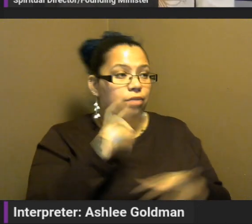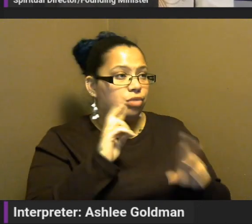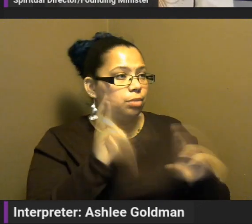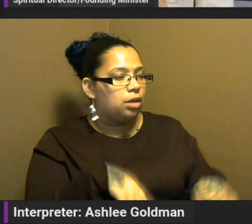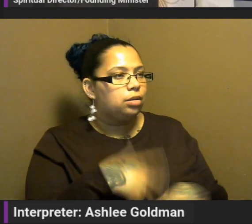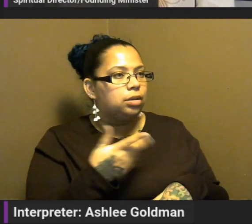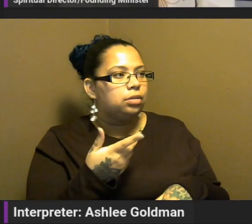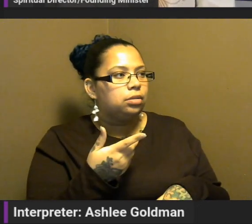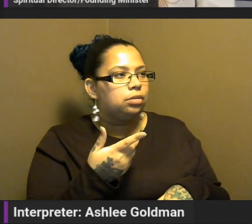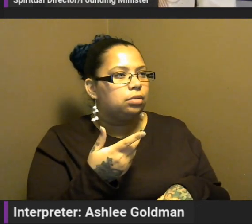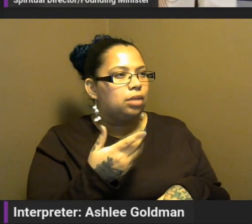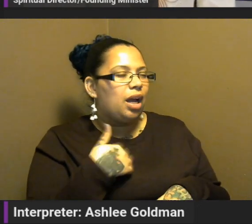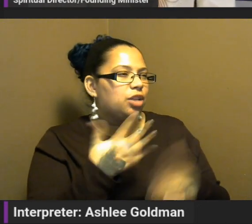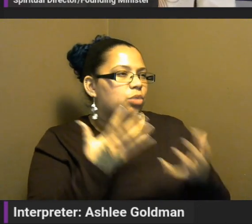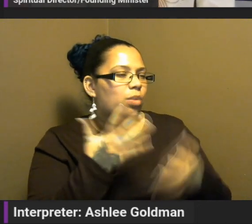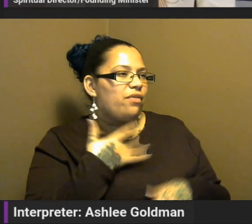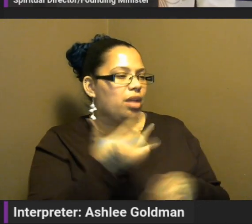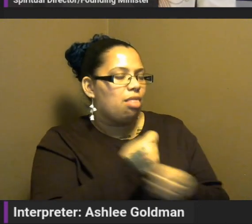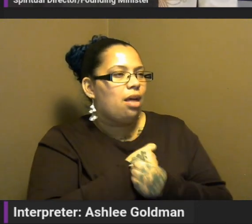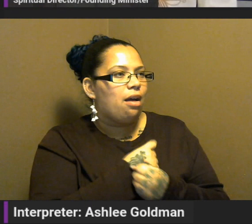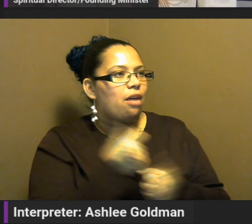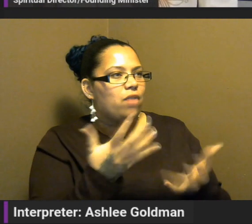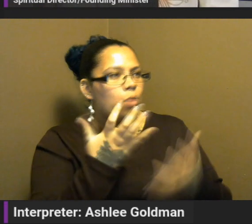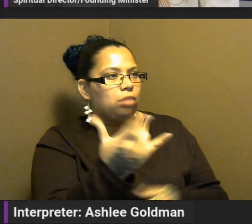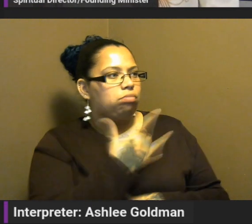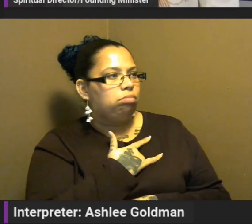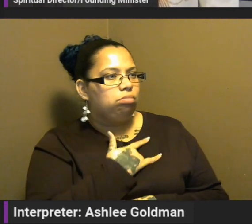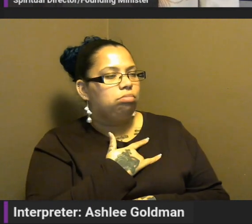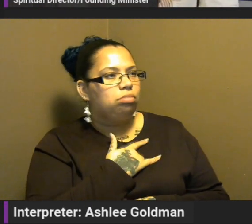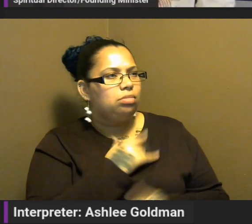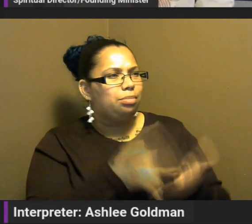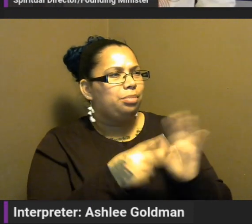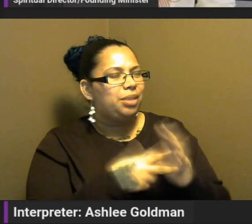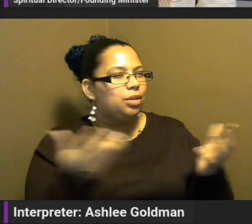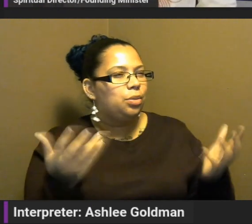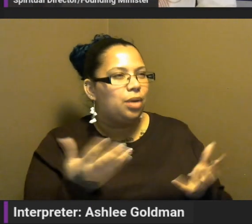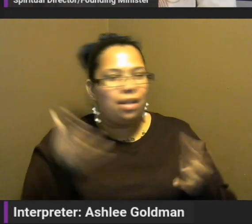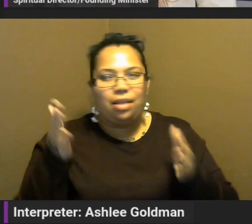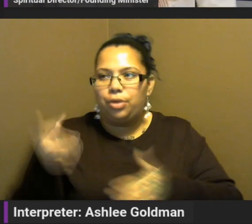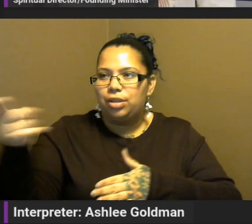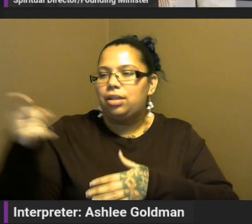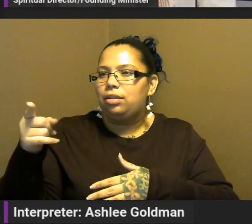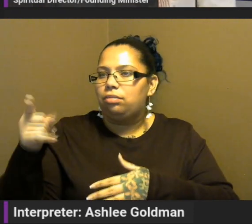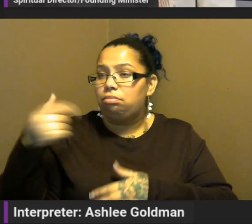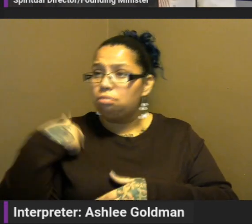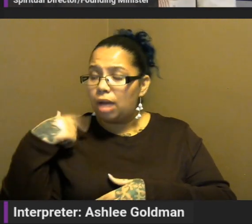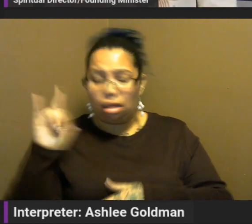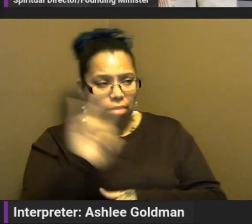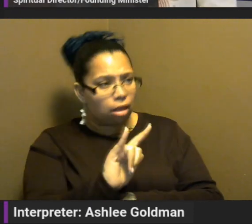mean? Because the person could very well say, well, I love you. I know you love me, but